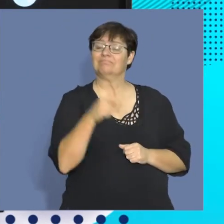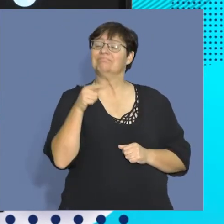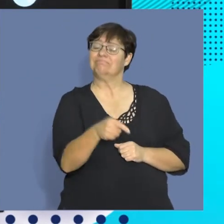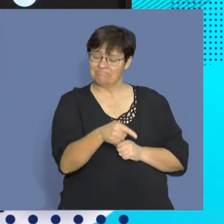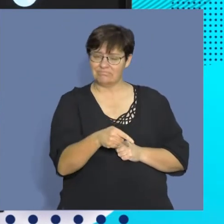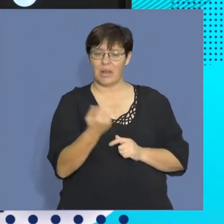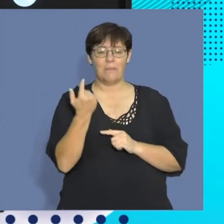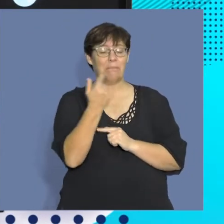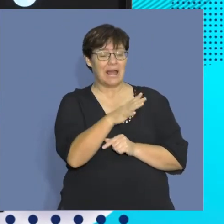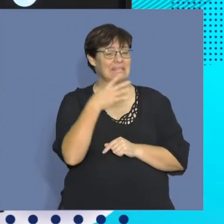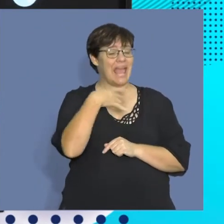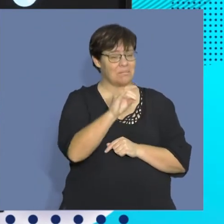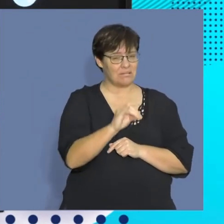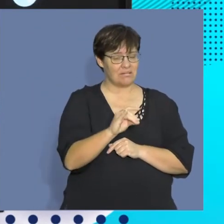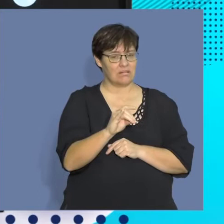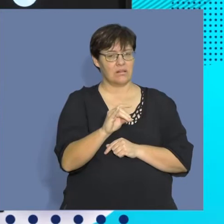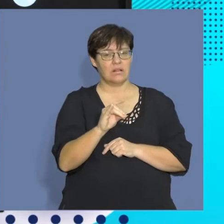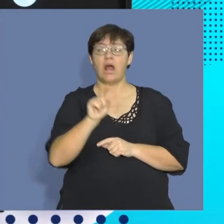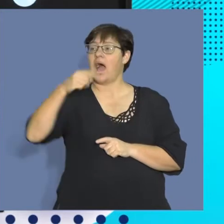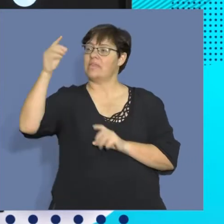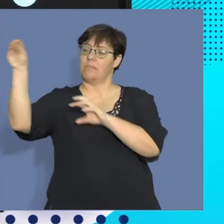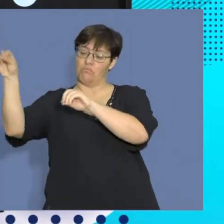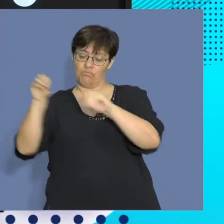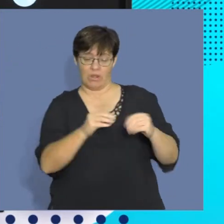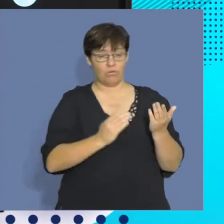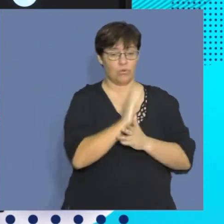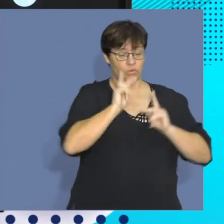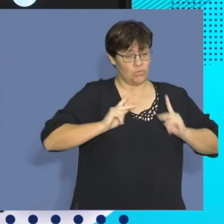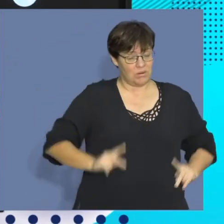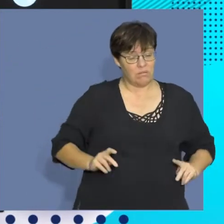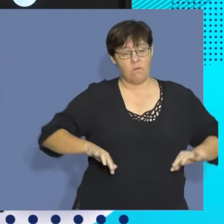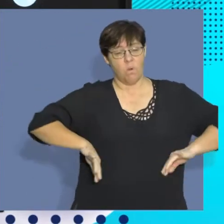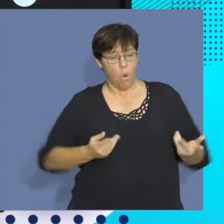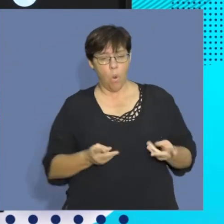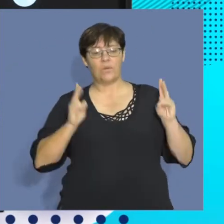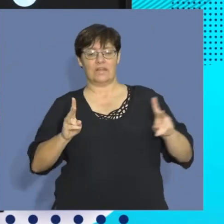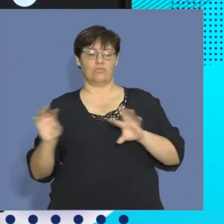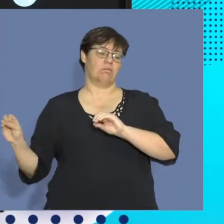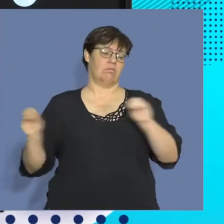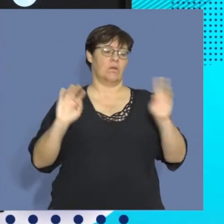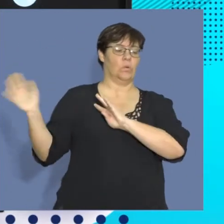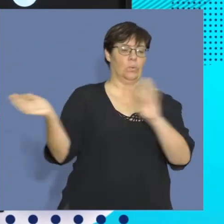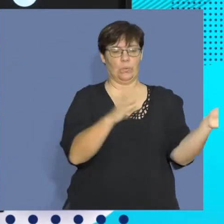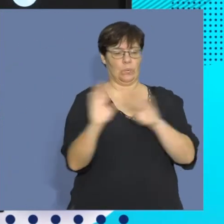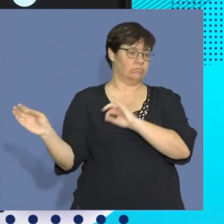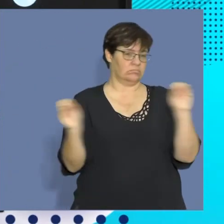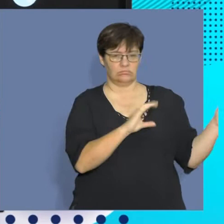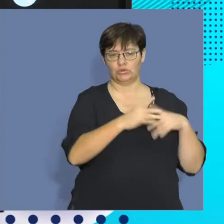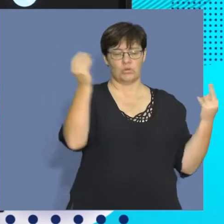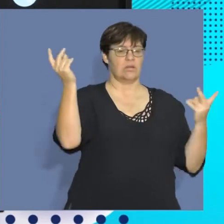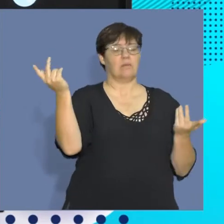that are alien, these are species of plants or animals that are brought in either by man or naturally into an